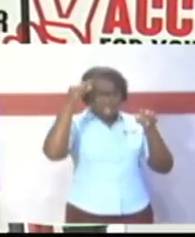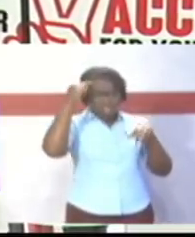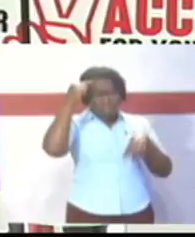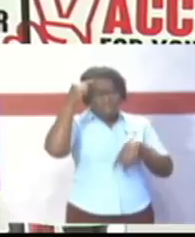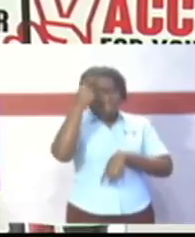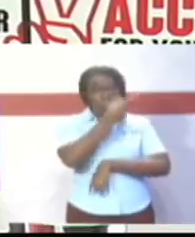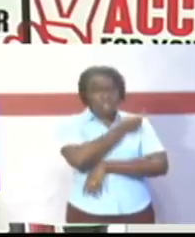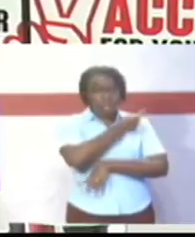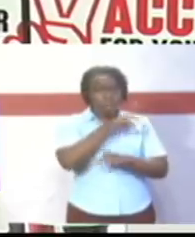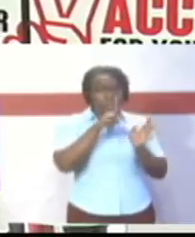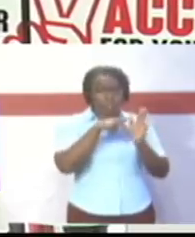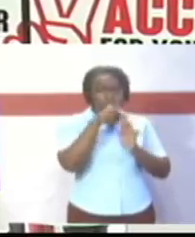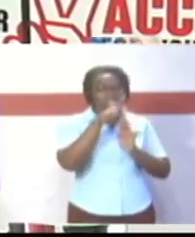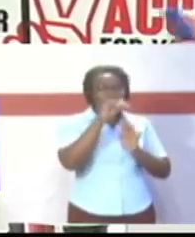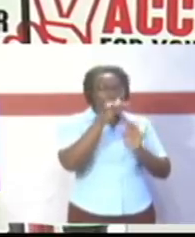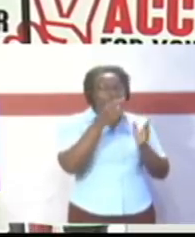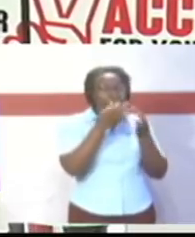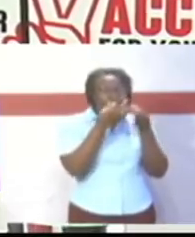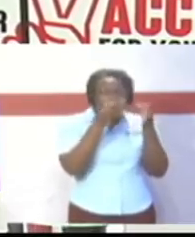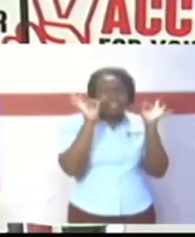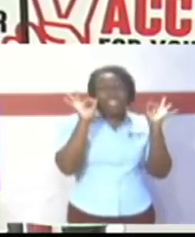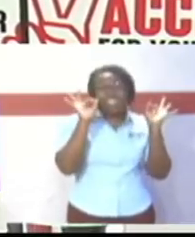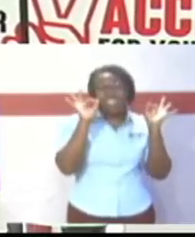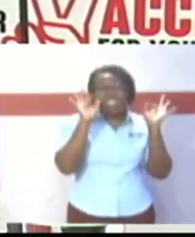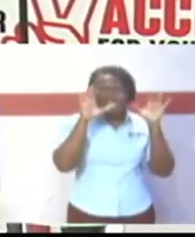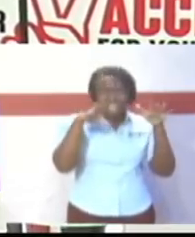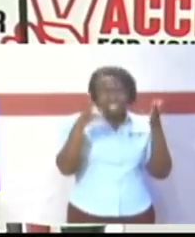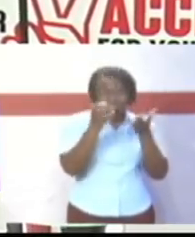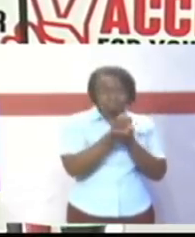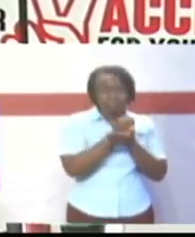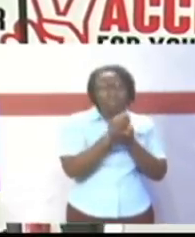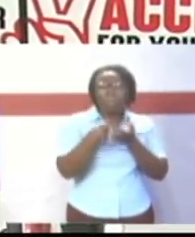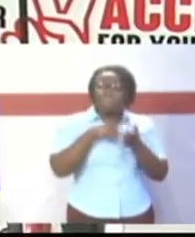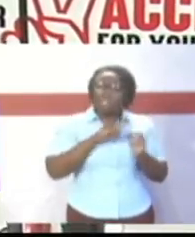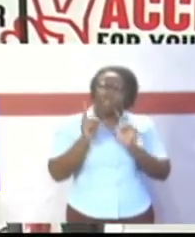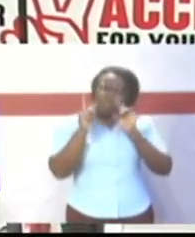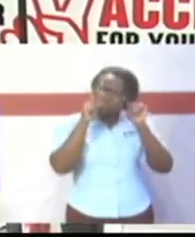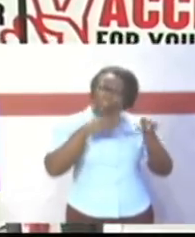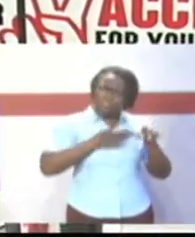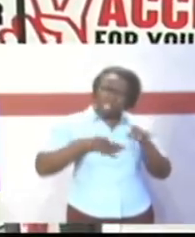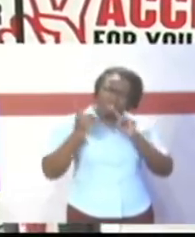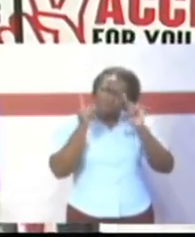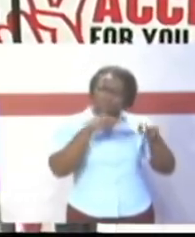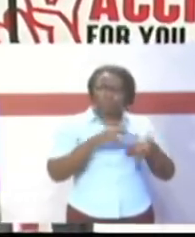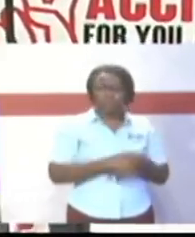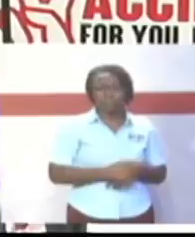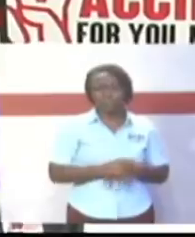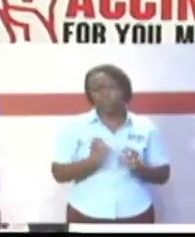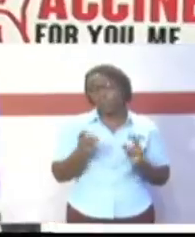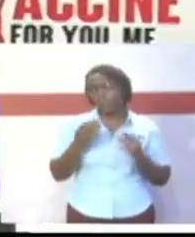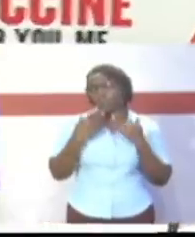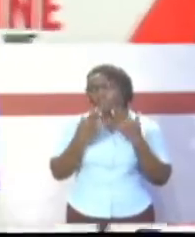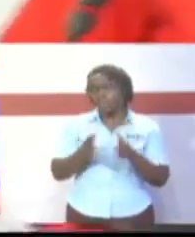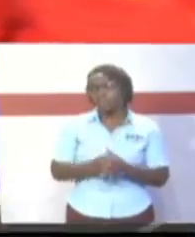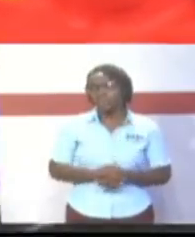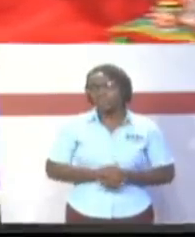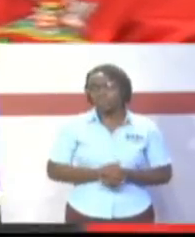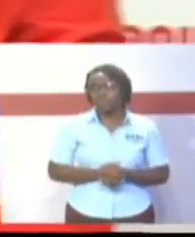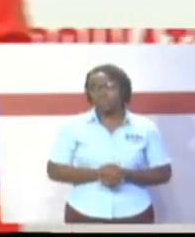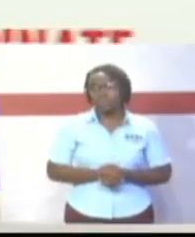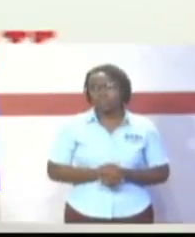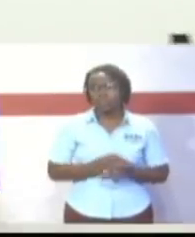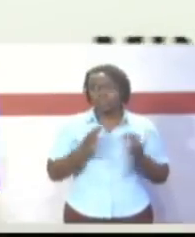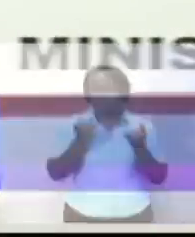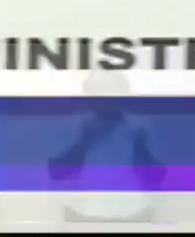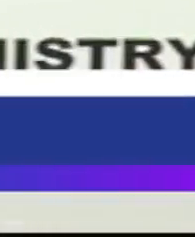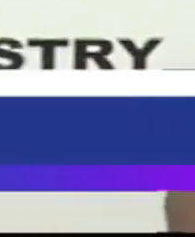accessible, free, and convenient. So, Priya, I hope that answers your 2 questions. Thank you. Thank you very much, Minister. We go to